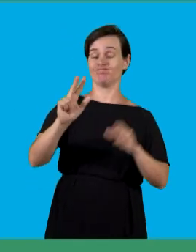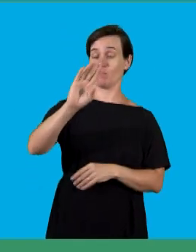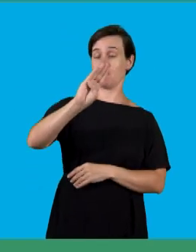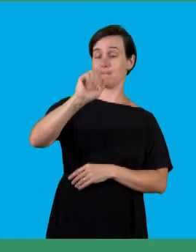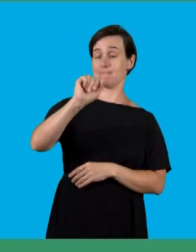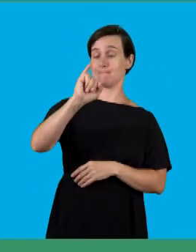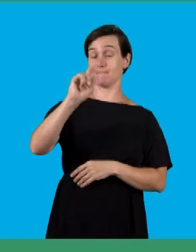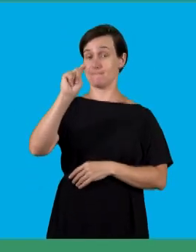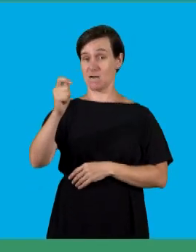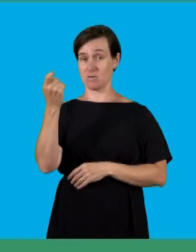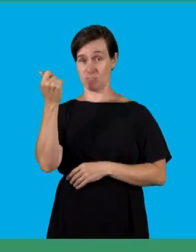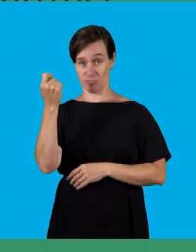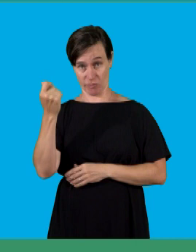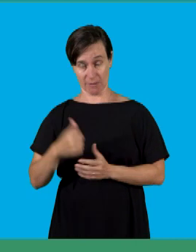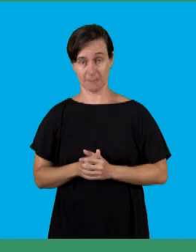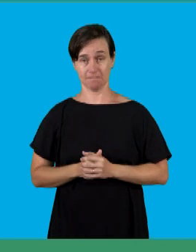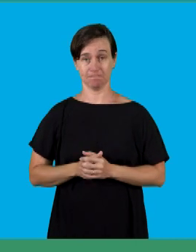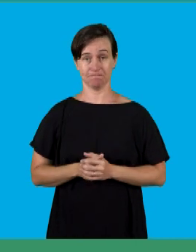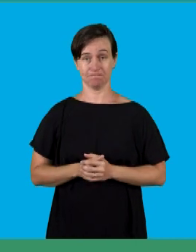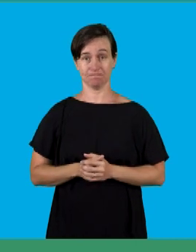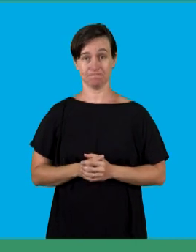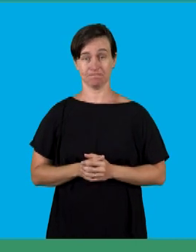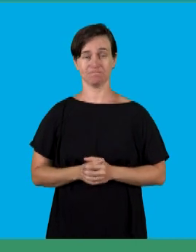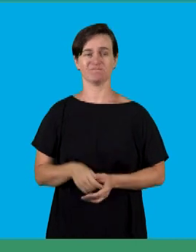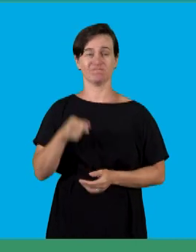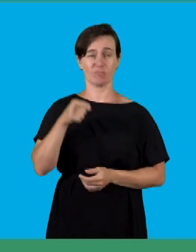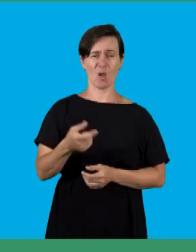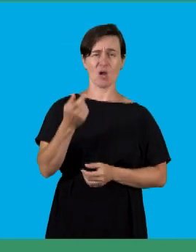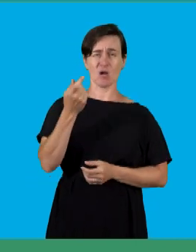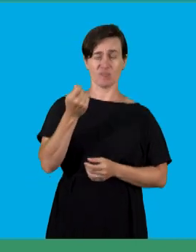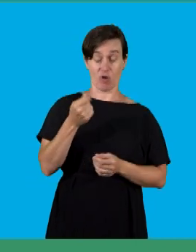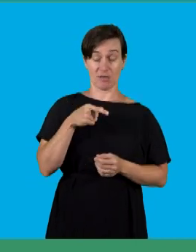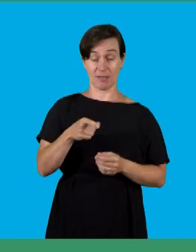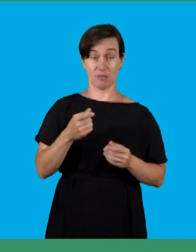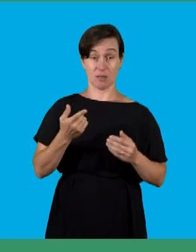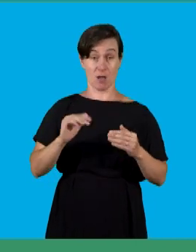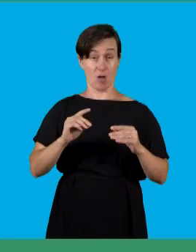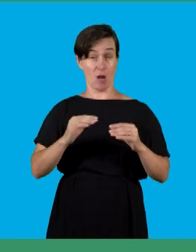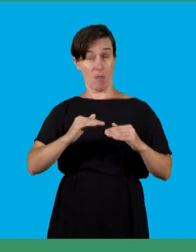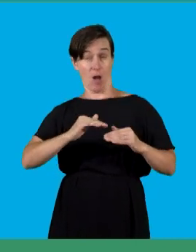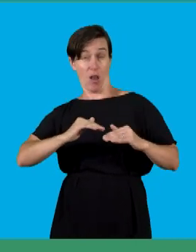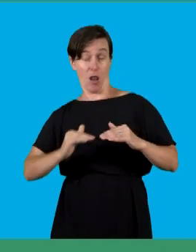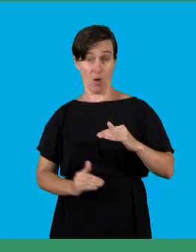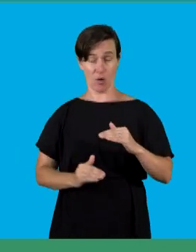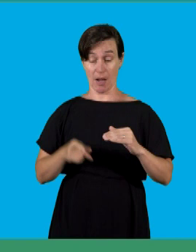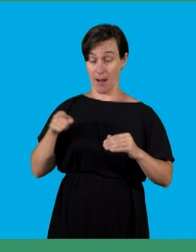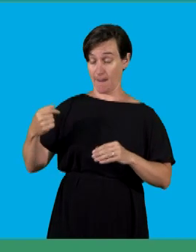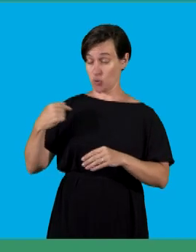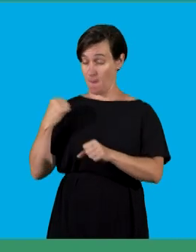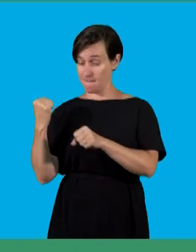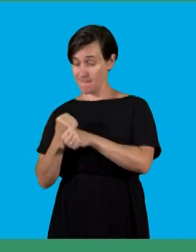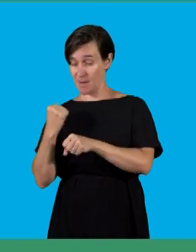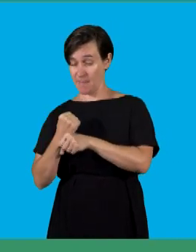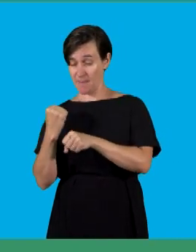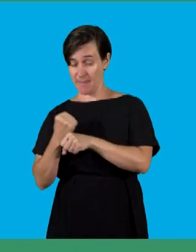bait pricing. So bait pricing is when prices are set lower than the item's cost